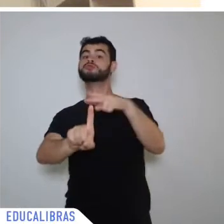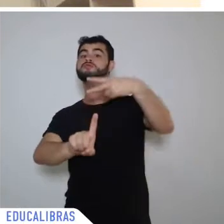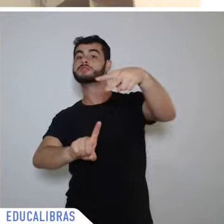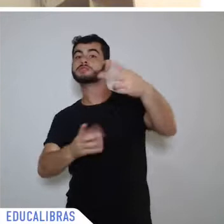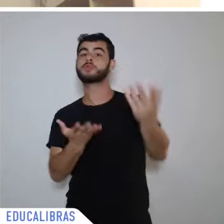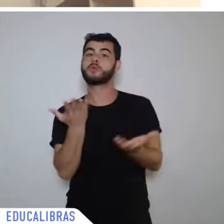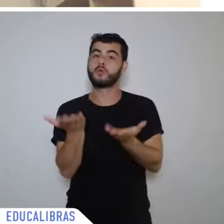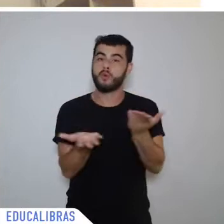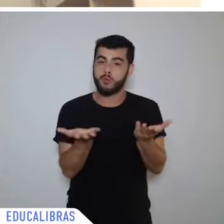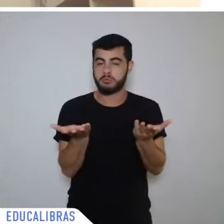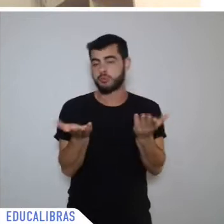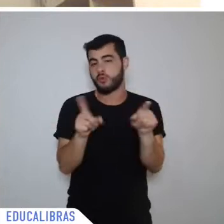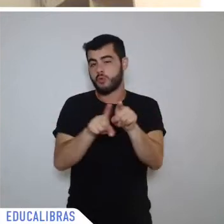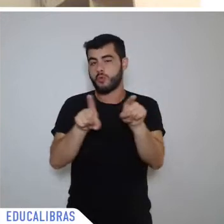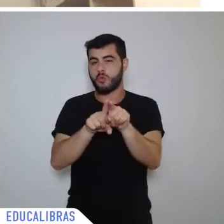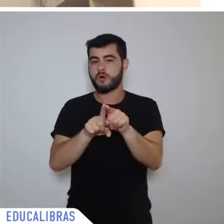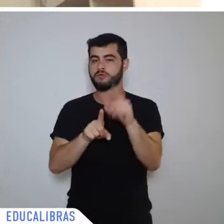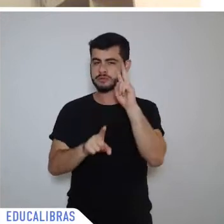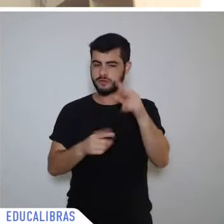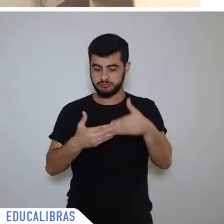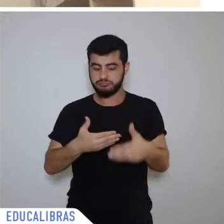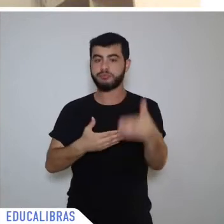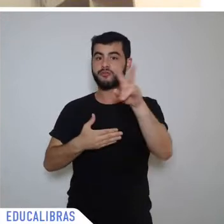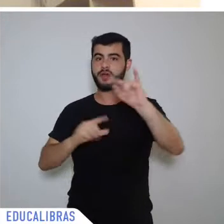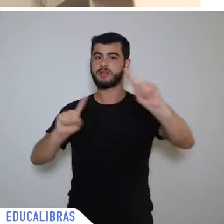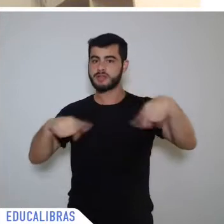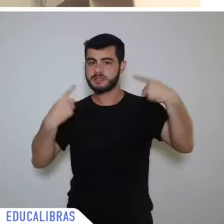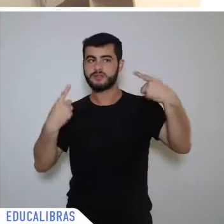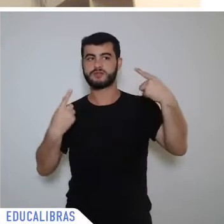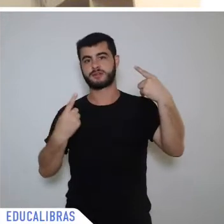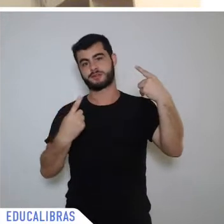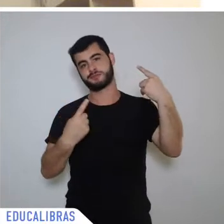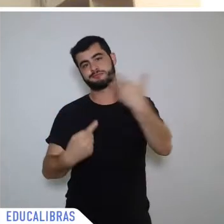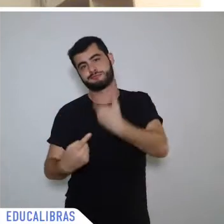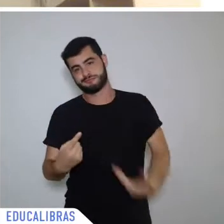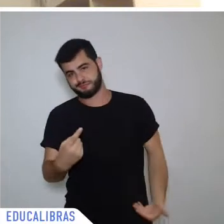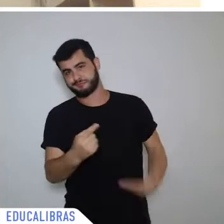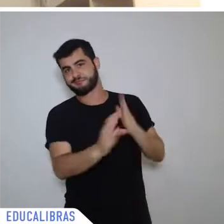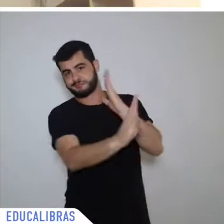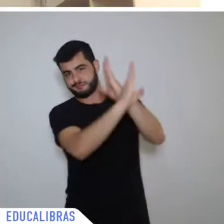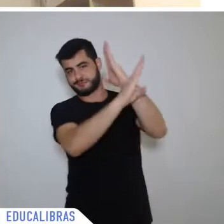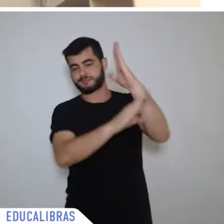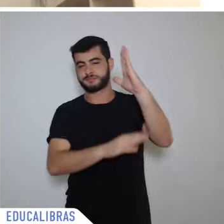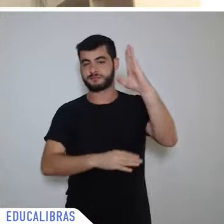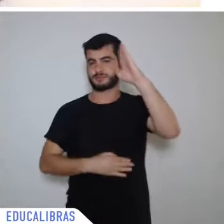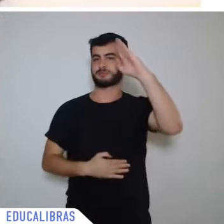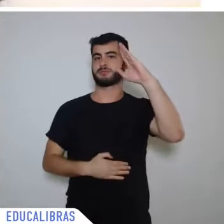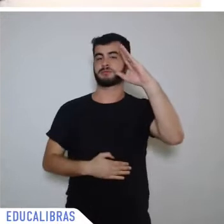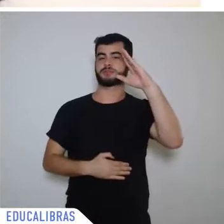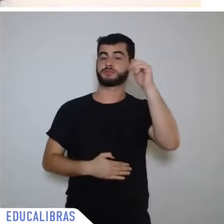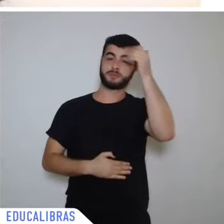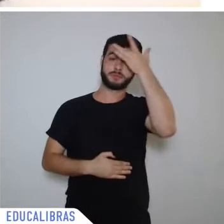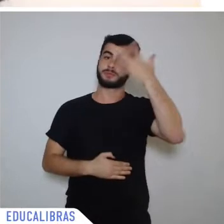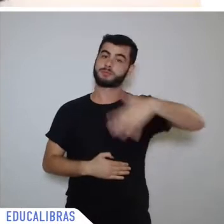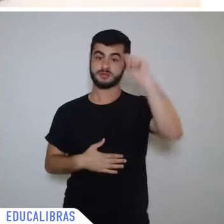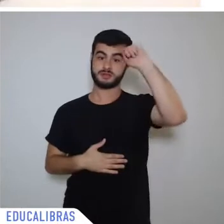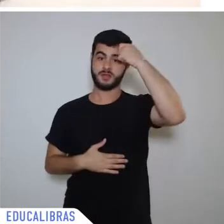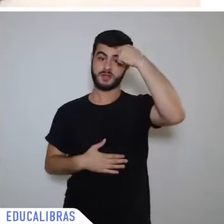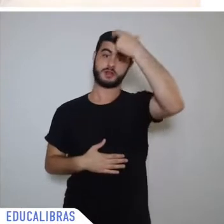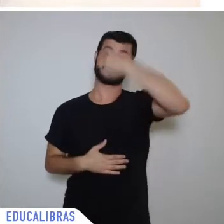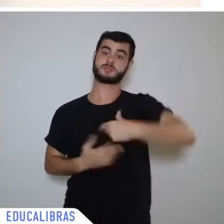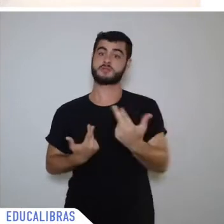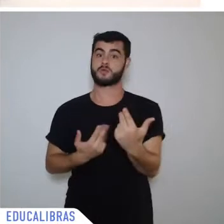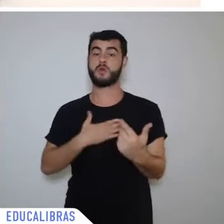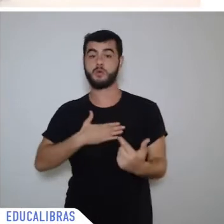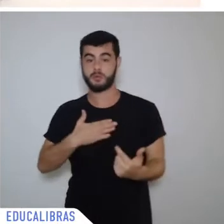tell us how you see this initiative and what are the main challenges with this current government regarding trans people. The